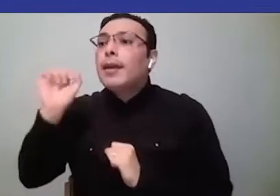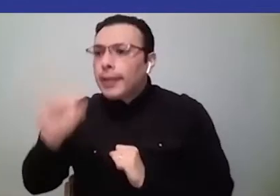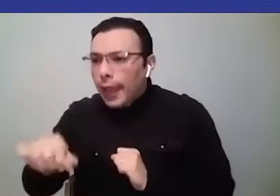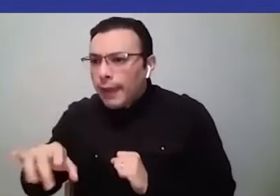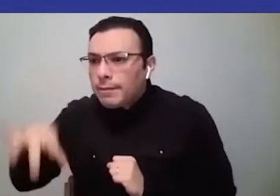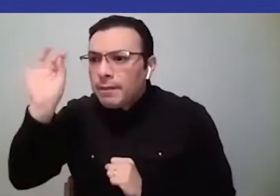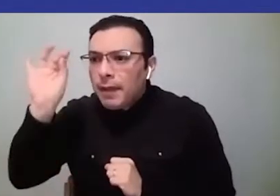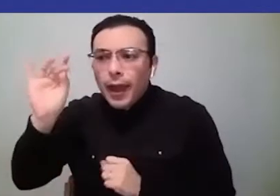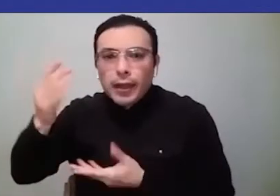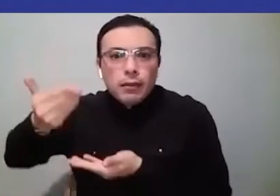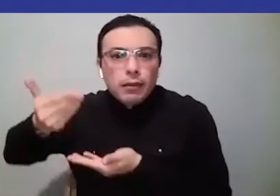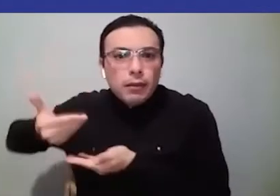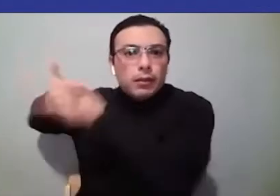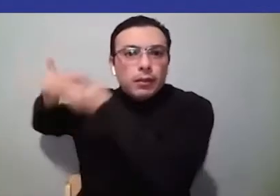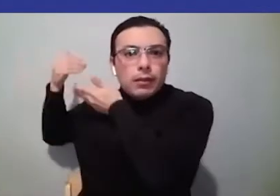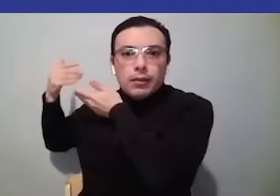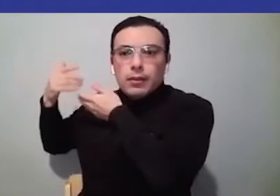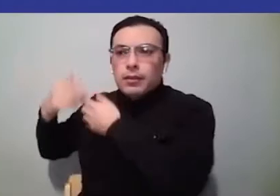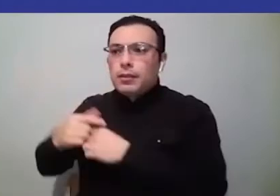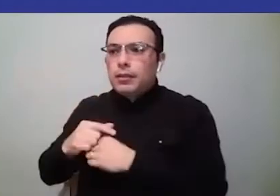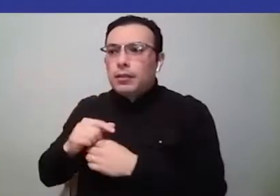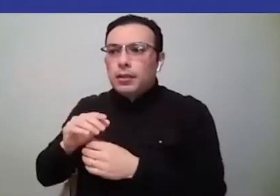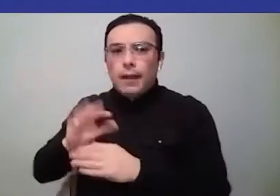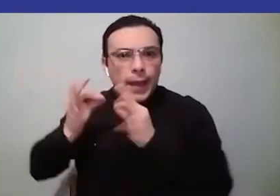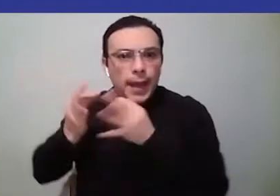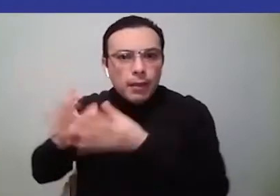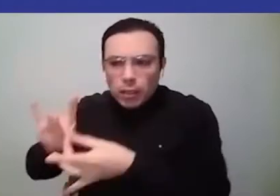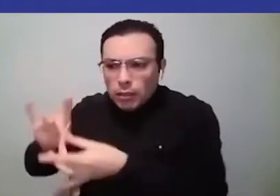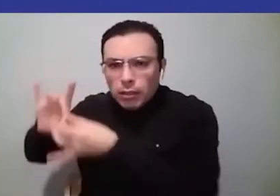to connect with? And